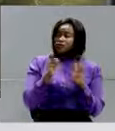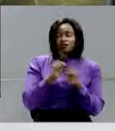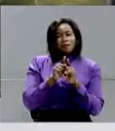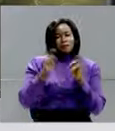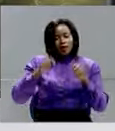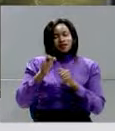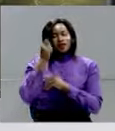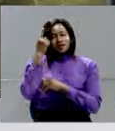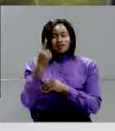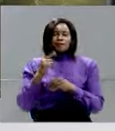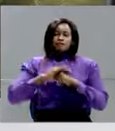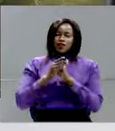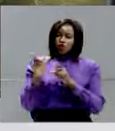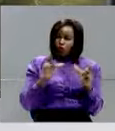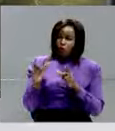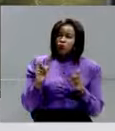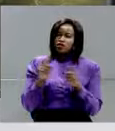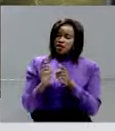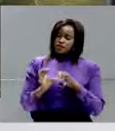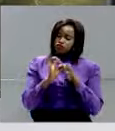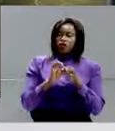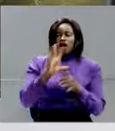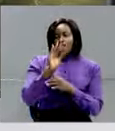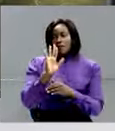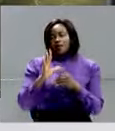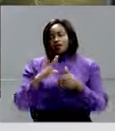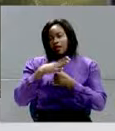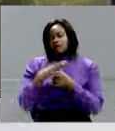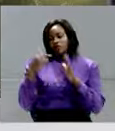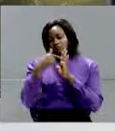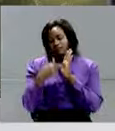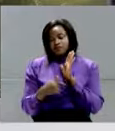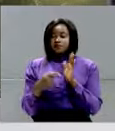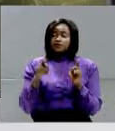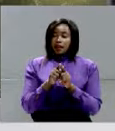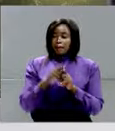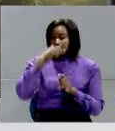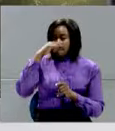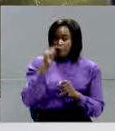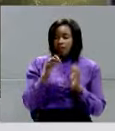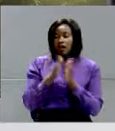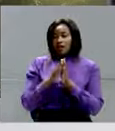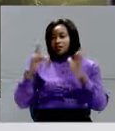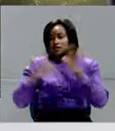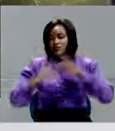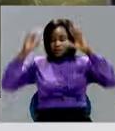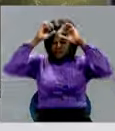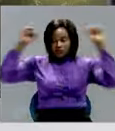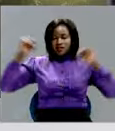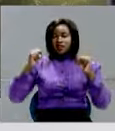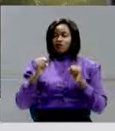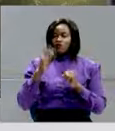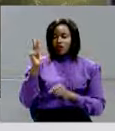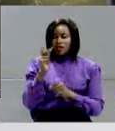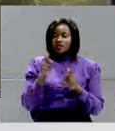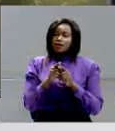contextualized and localized to fit the African norms and values. President Museveni and Deputy President Ruto also endorsed the proposed building of